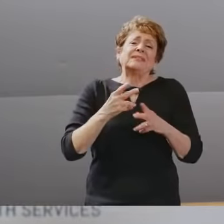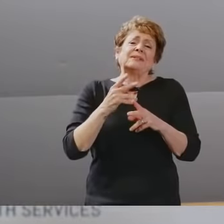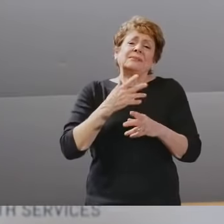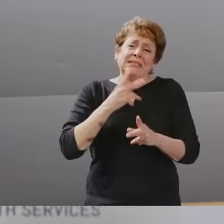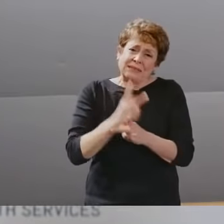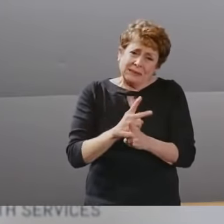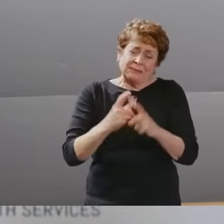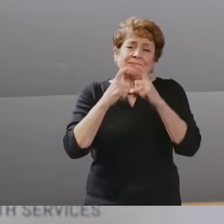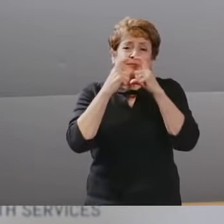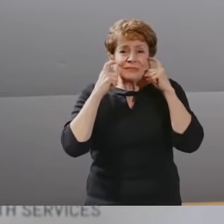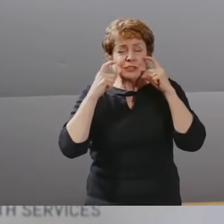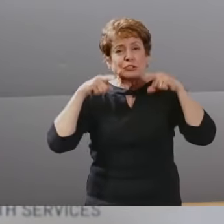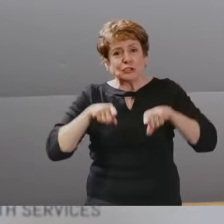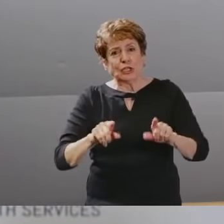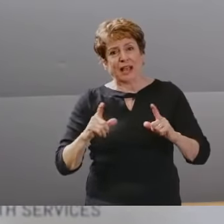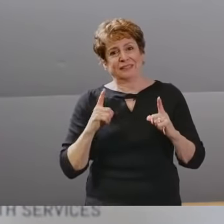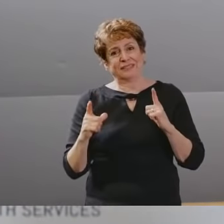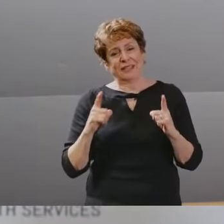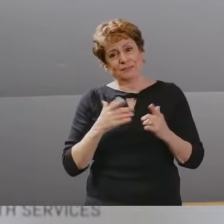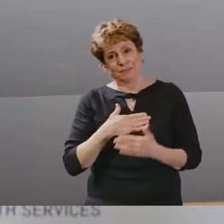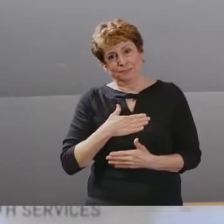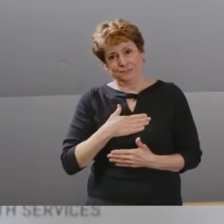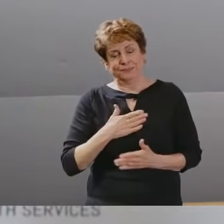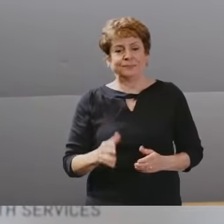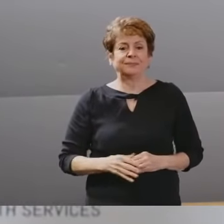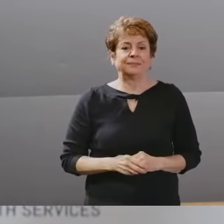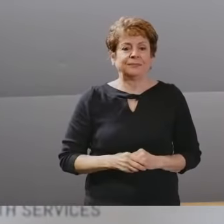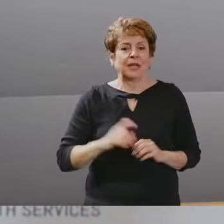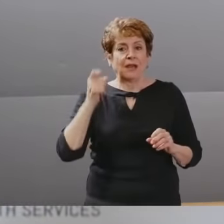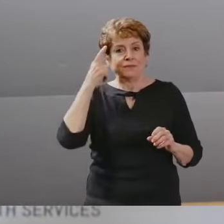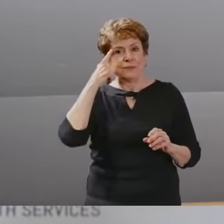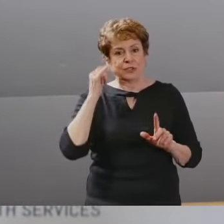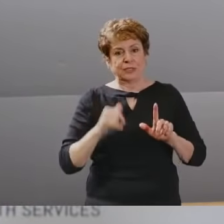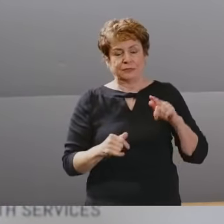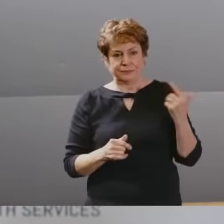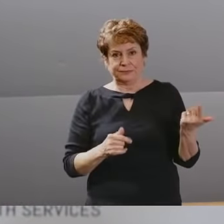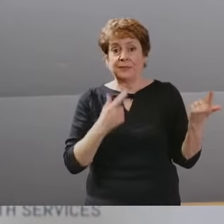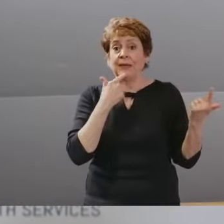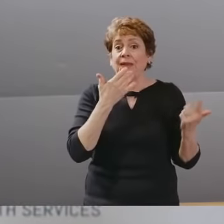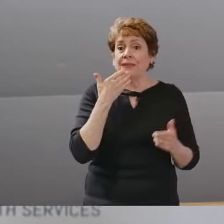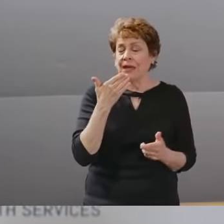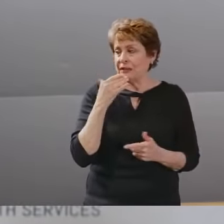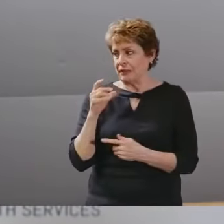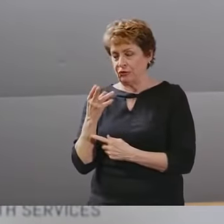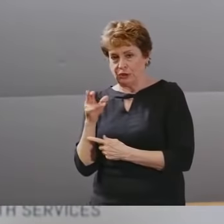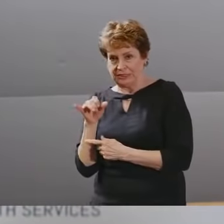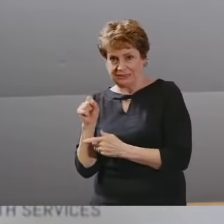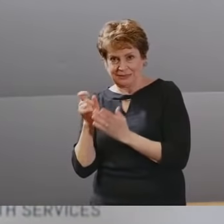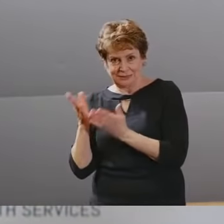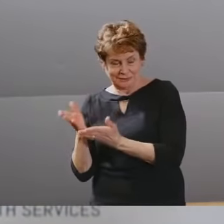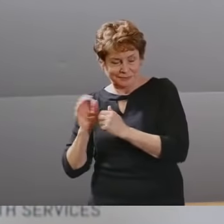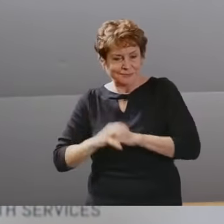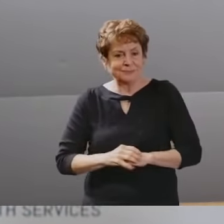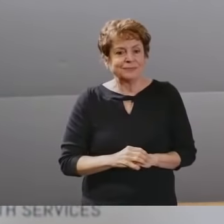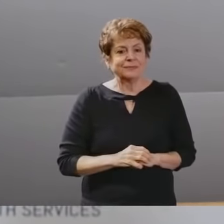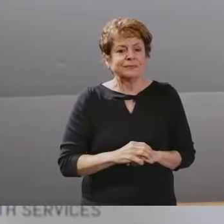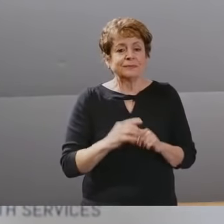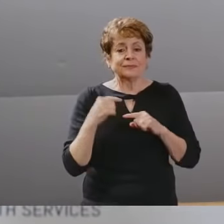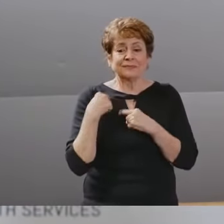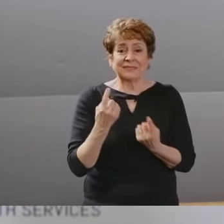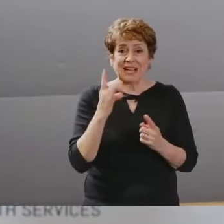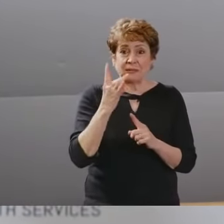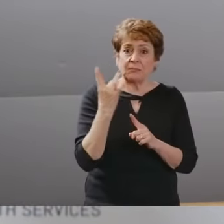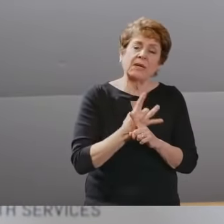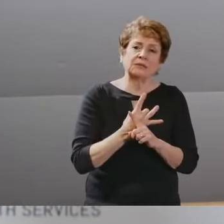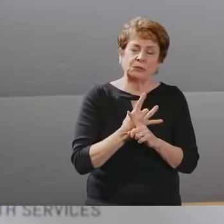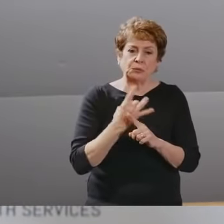Thanks very much, Dr. Christ. It's been 8 months since I issued a public health